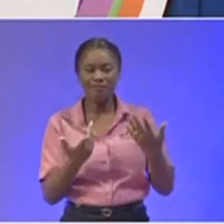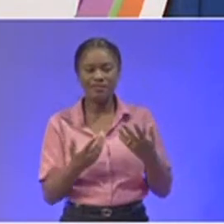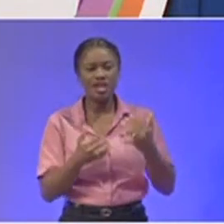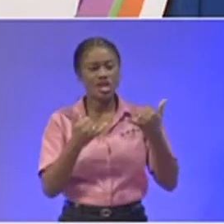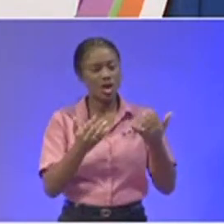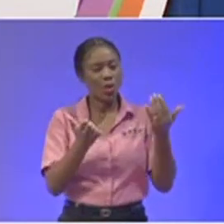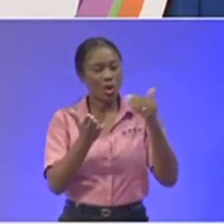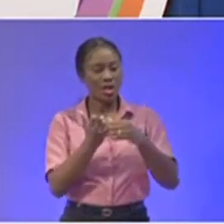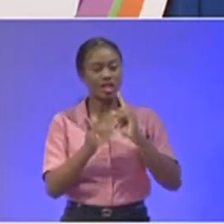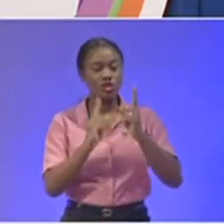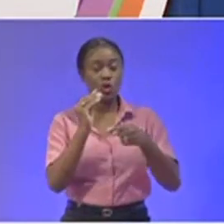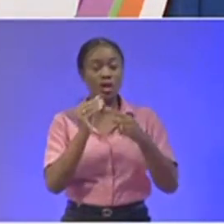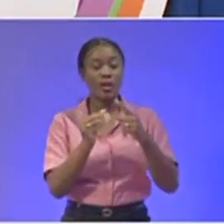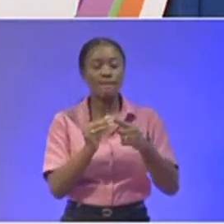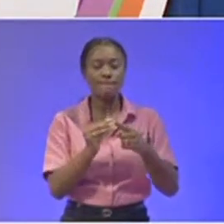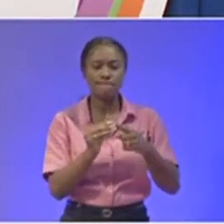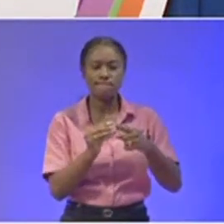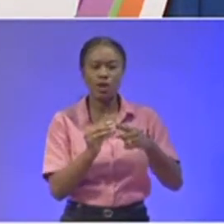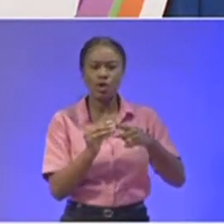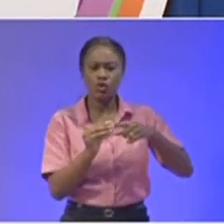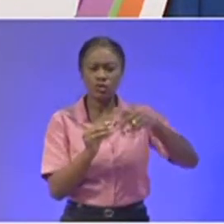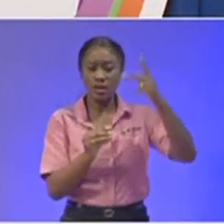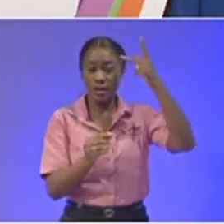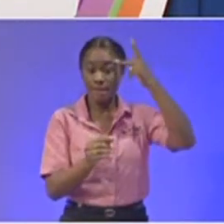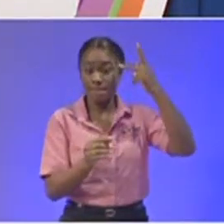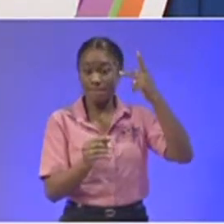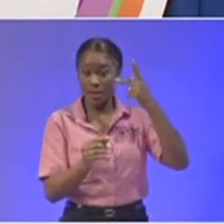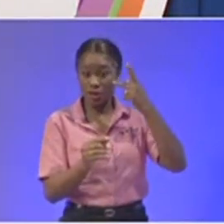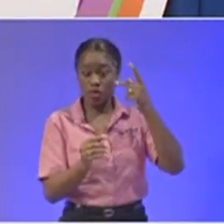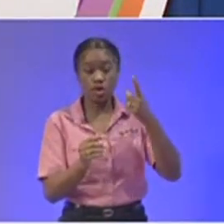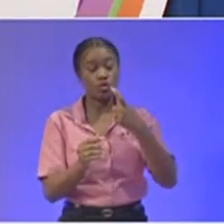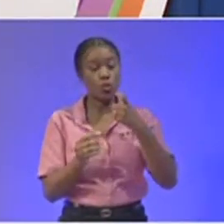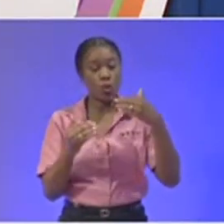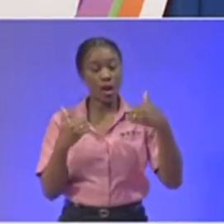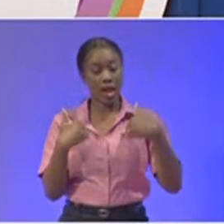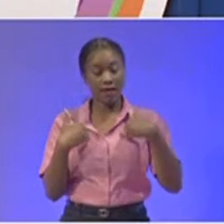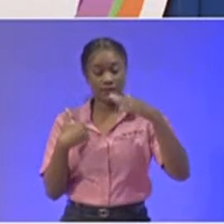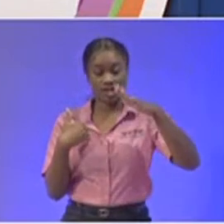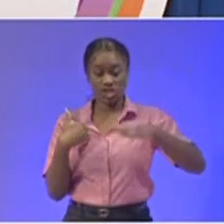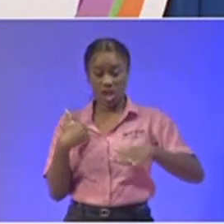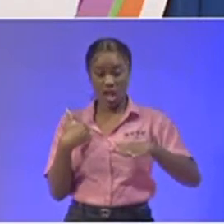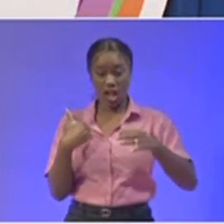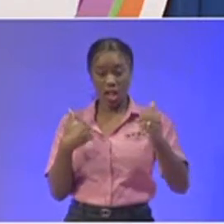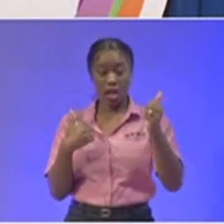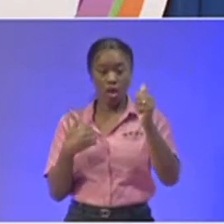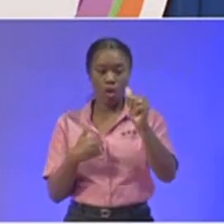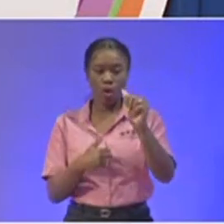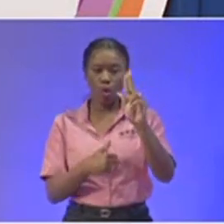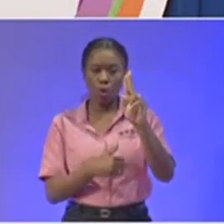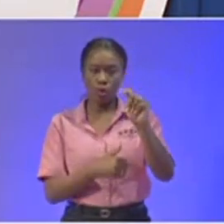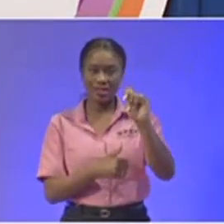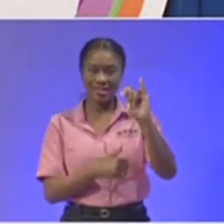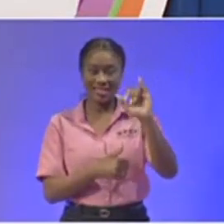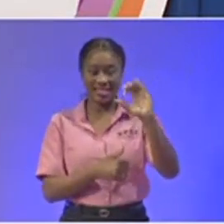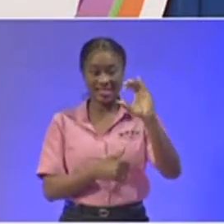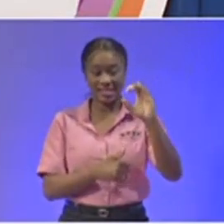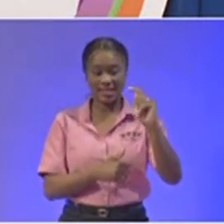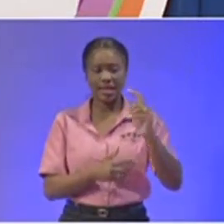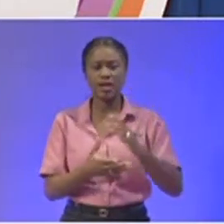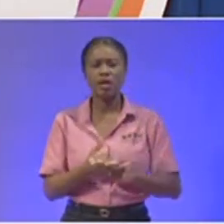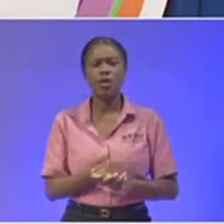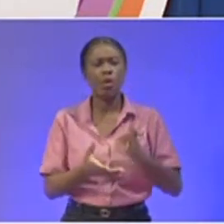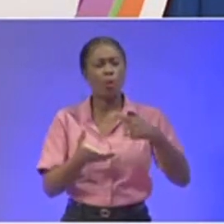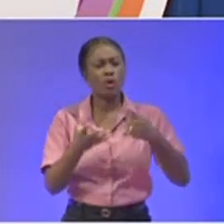the child who is autistic, we were talking about, one, a system is needed. Two, some of the things you'd like to see in